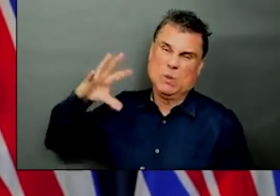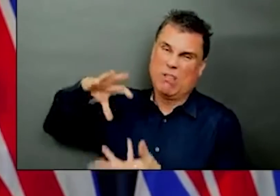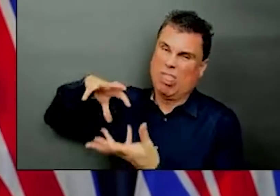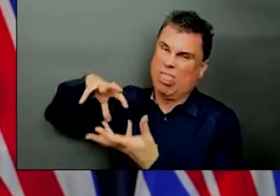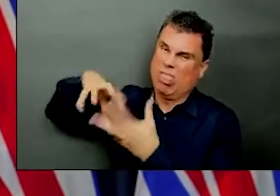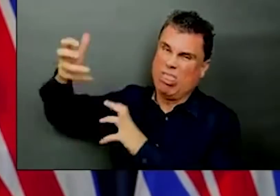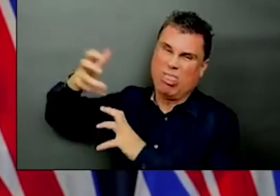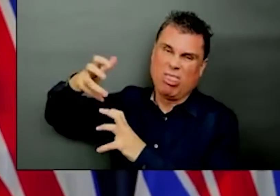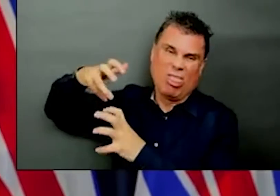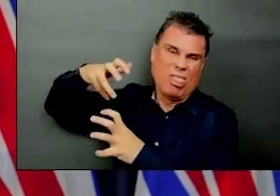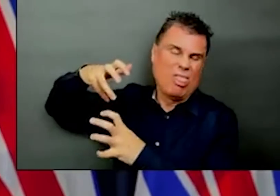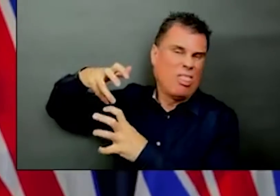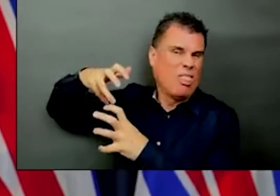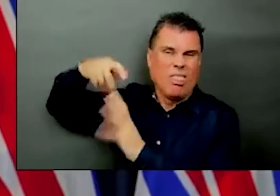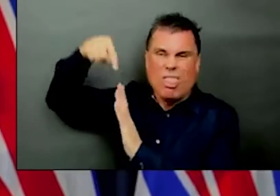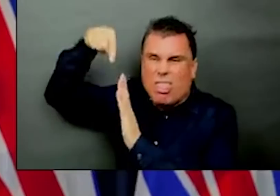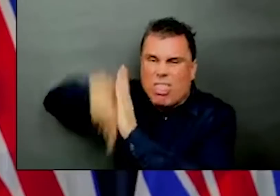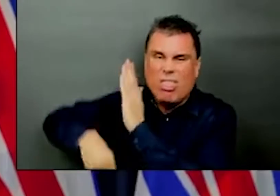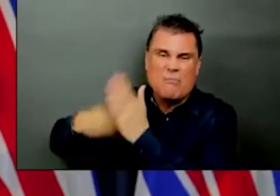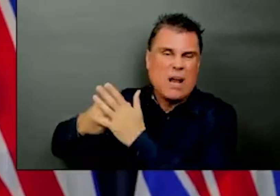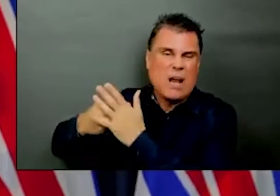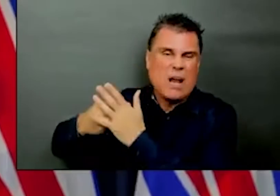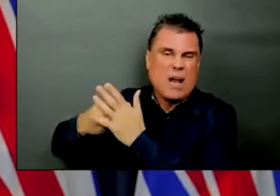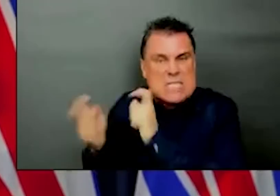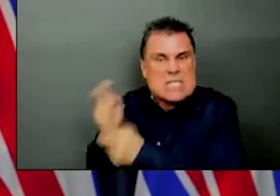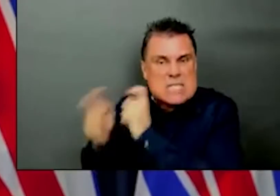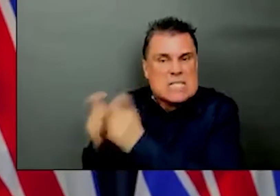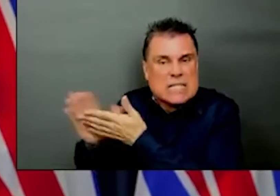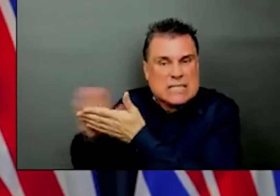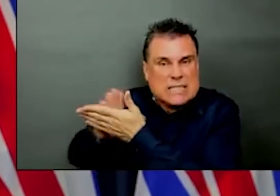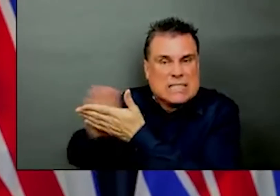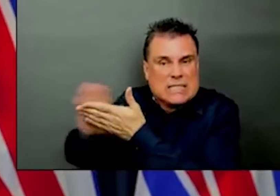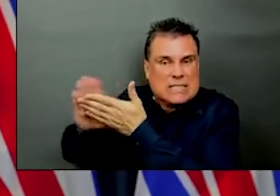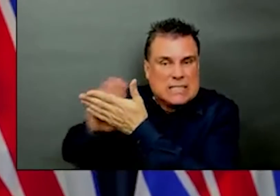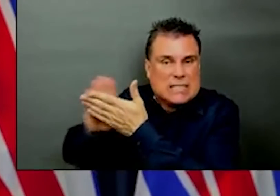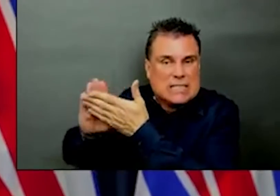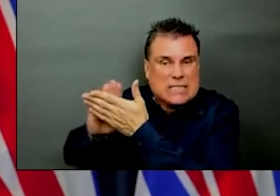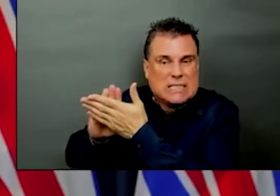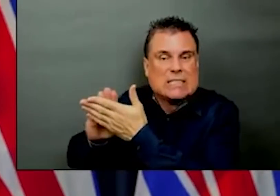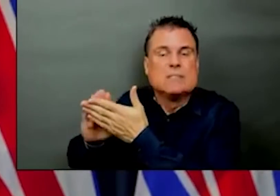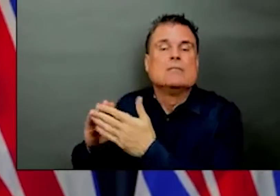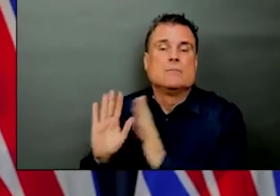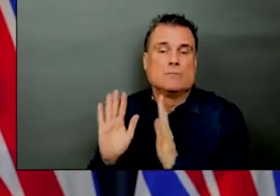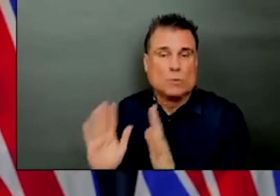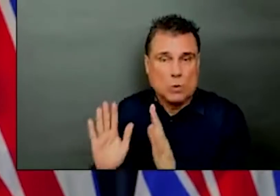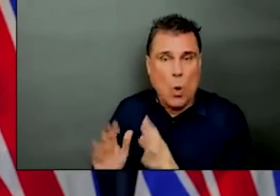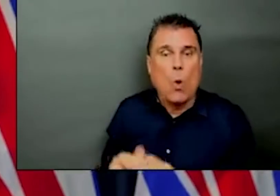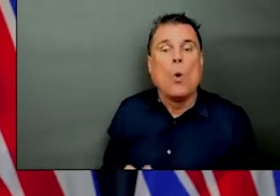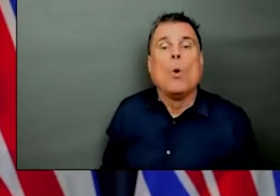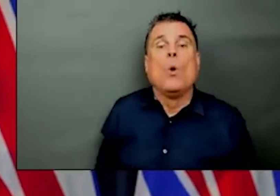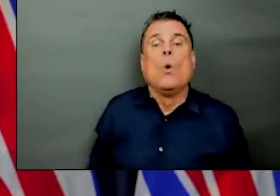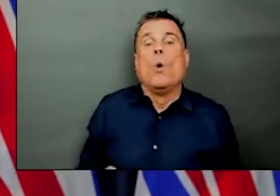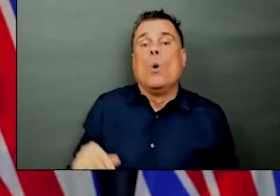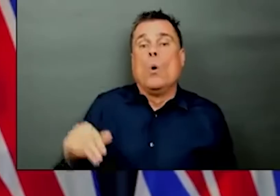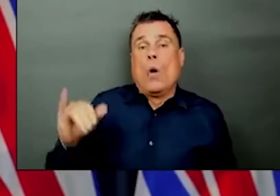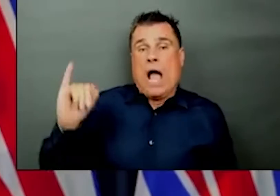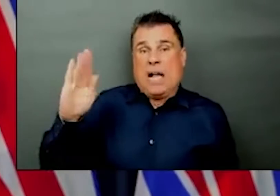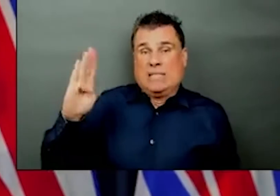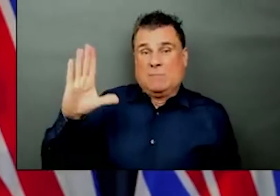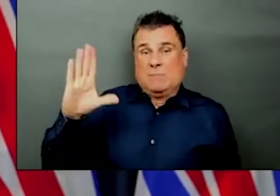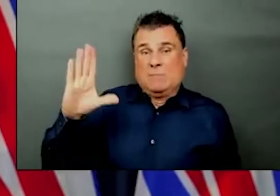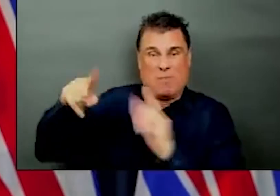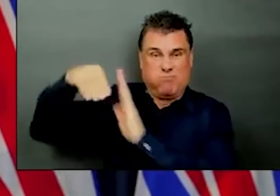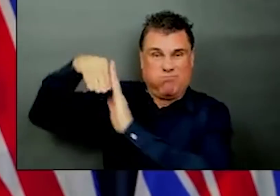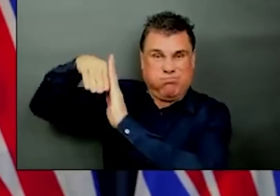did a lot of the heavy lifting, and our government, we got that under control. We passed legislation that said no more